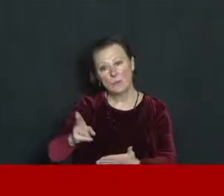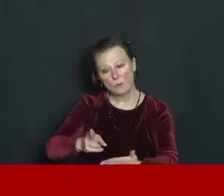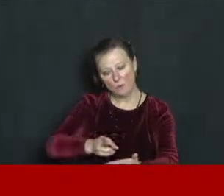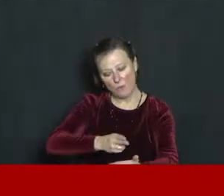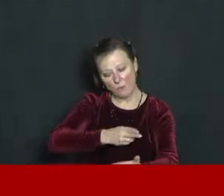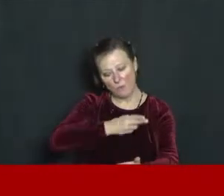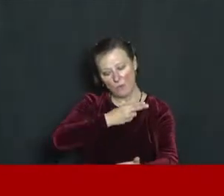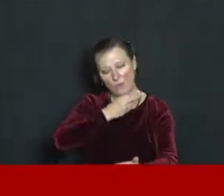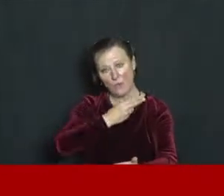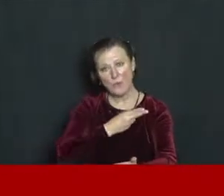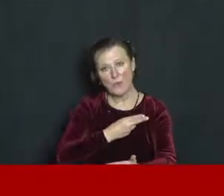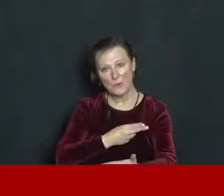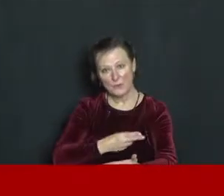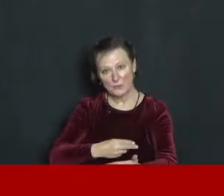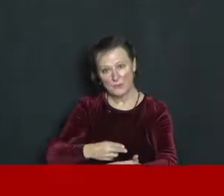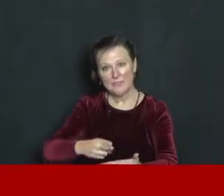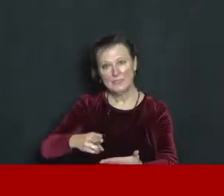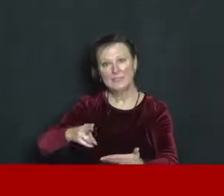a